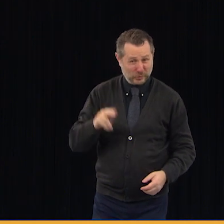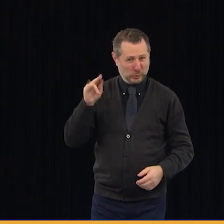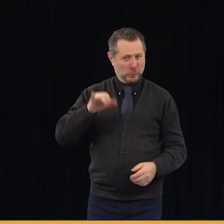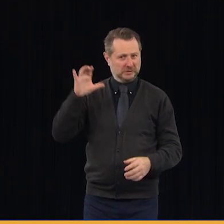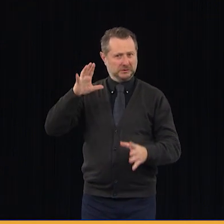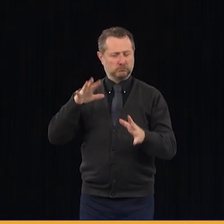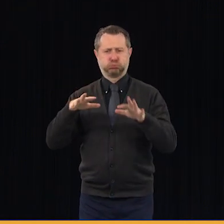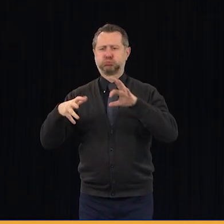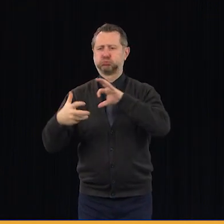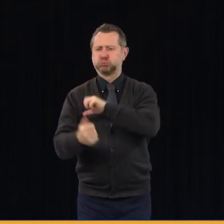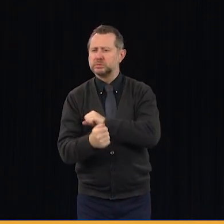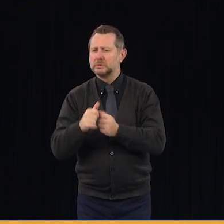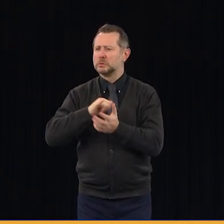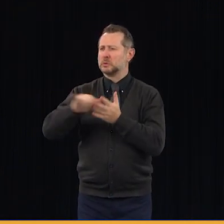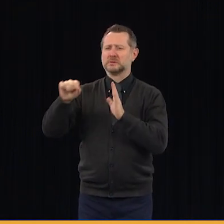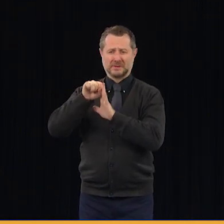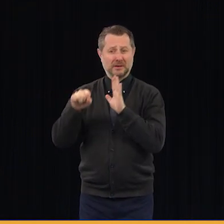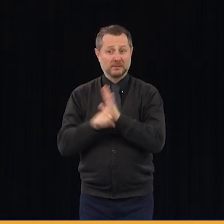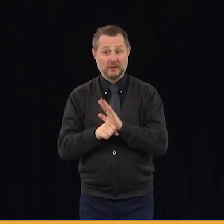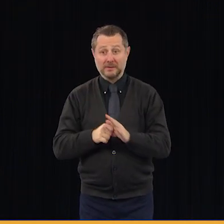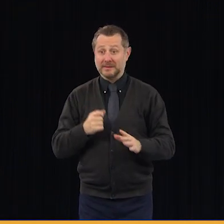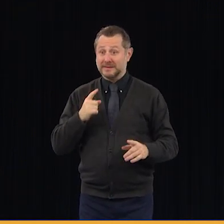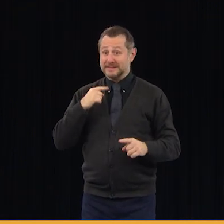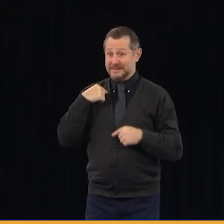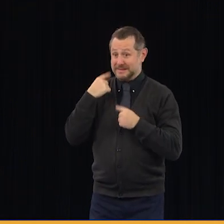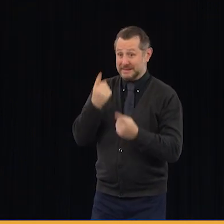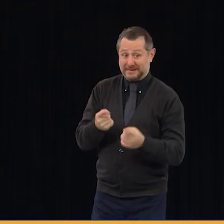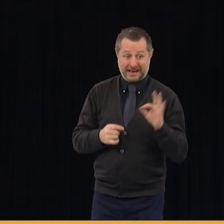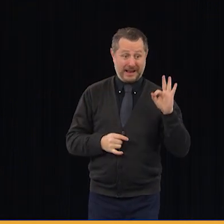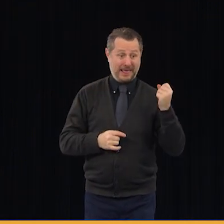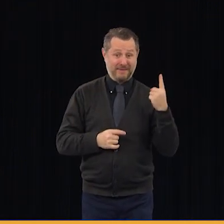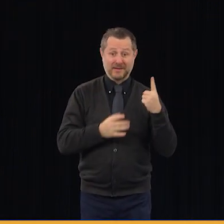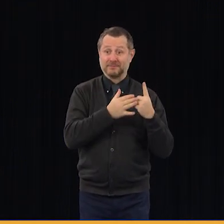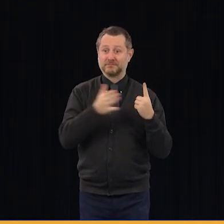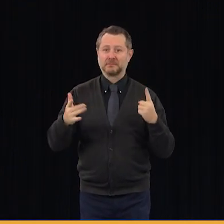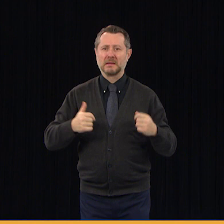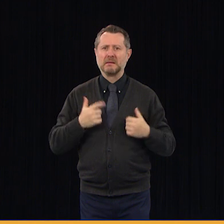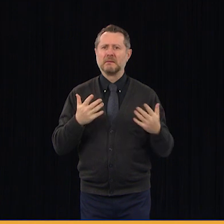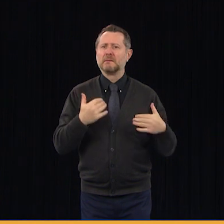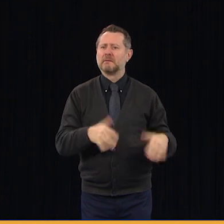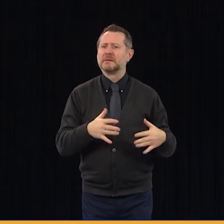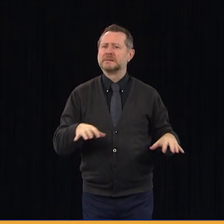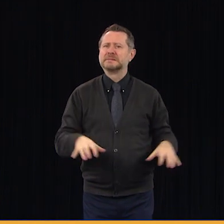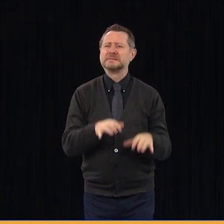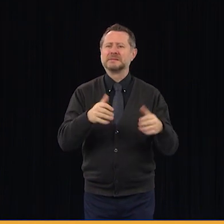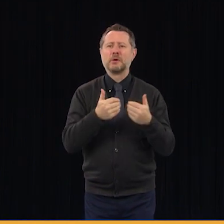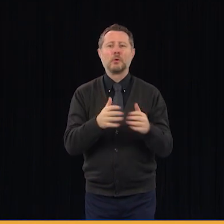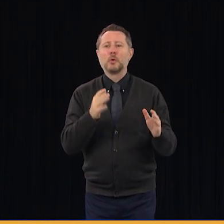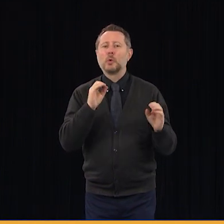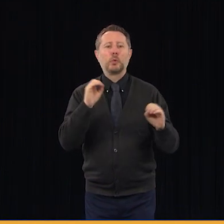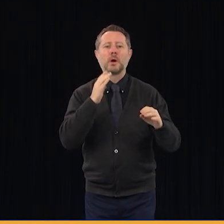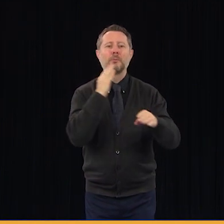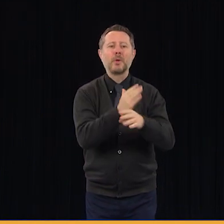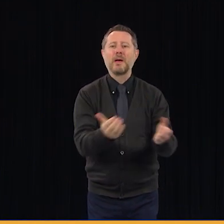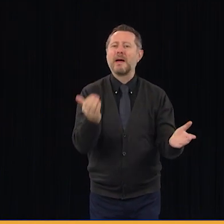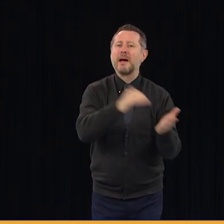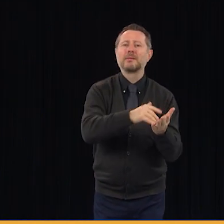We've done everything we can since 9/11 to make sure 9/11 didn't happen again. We